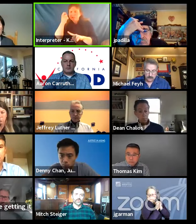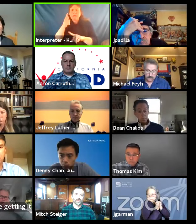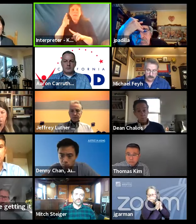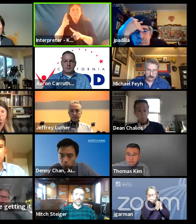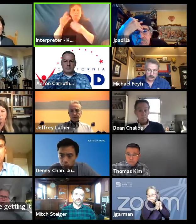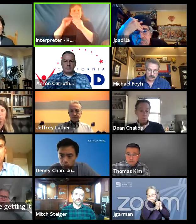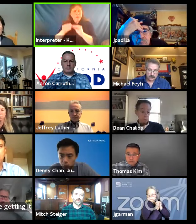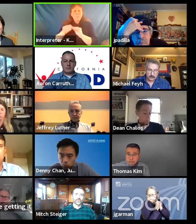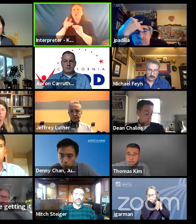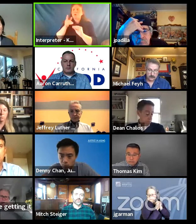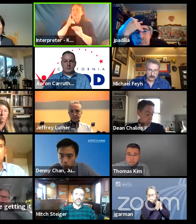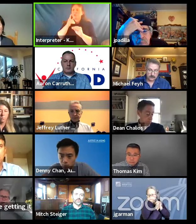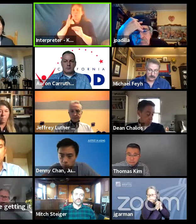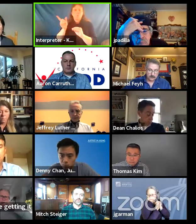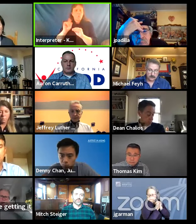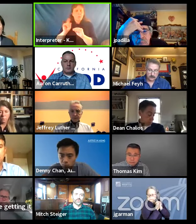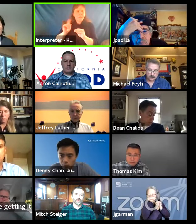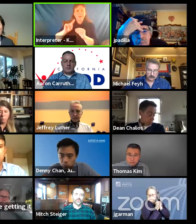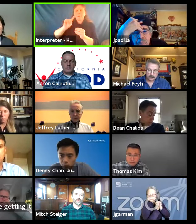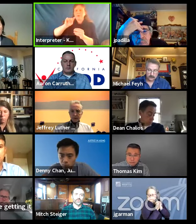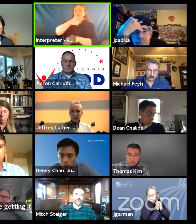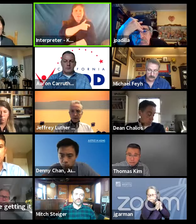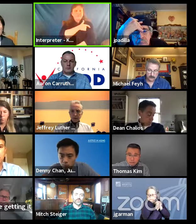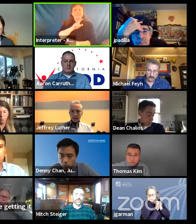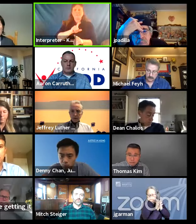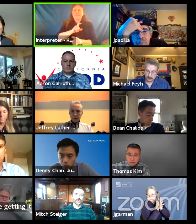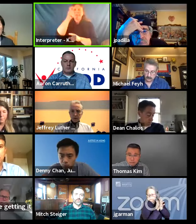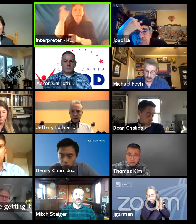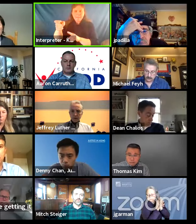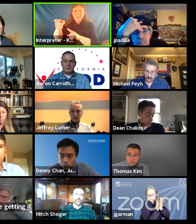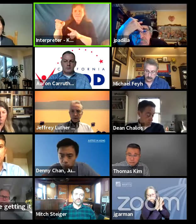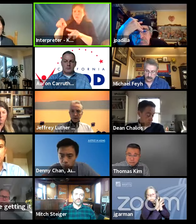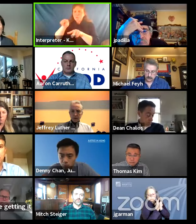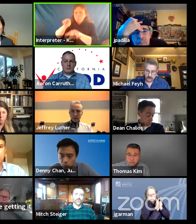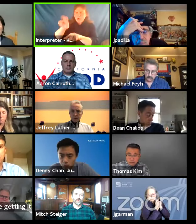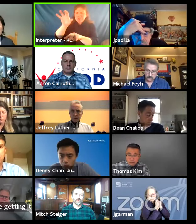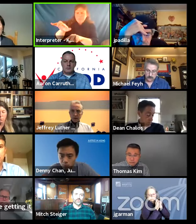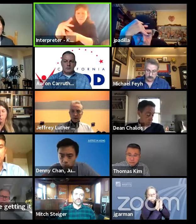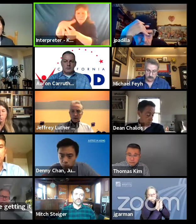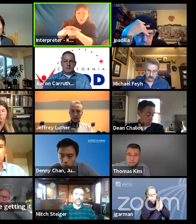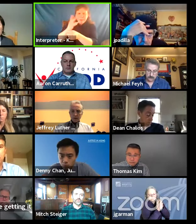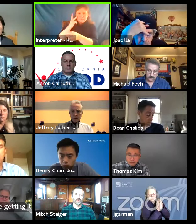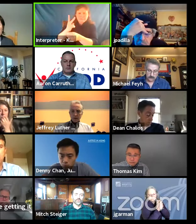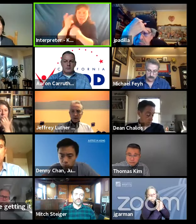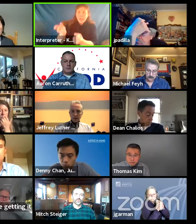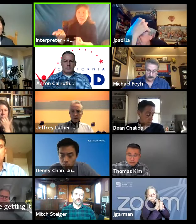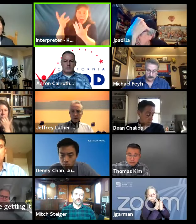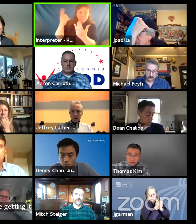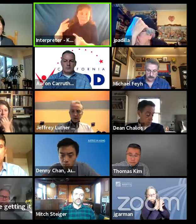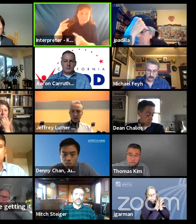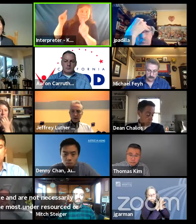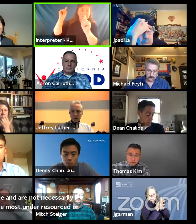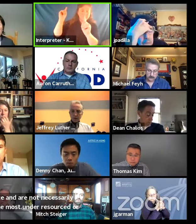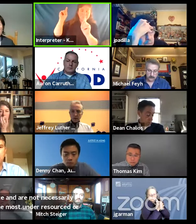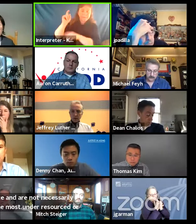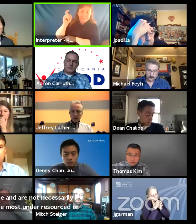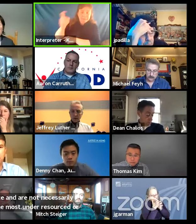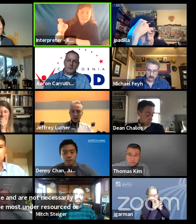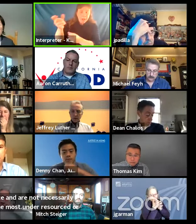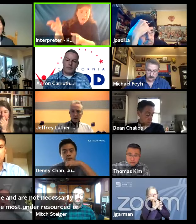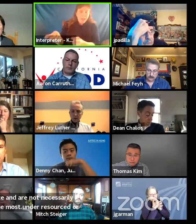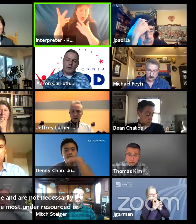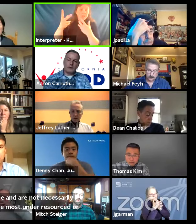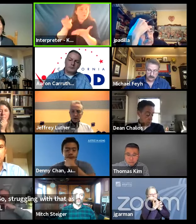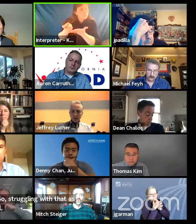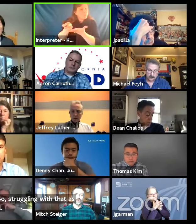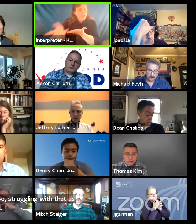data from what's shipped, and then we're really trying to better tally what's received. Yeah, how much is first dose, second dose, how much do you have in hand, how much have you had to